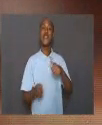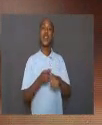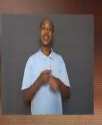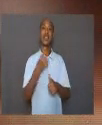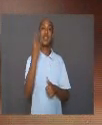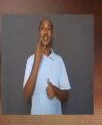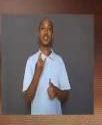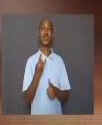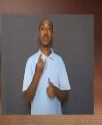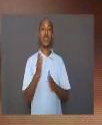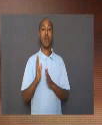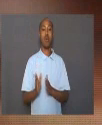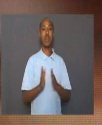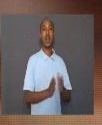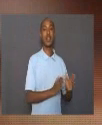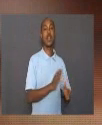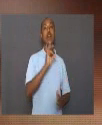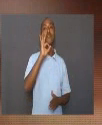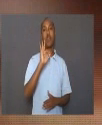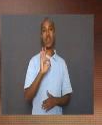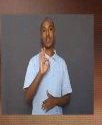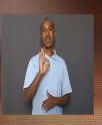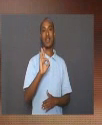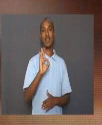list should be ordered as fluorine,